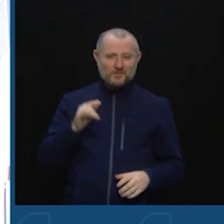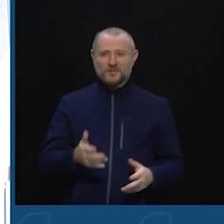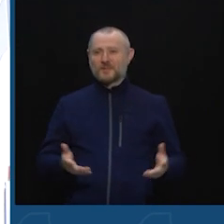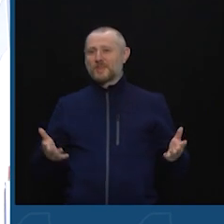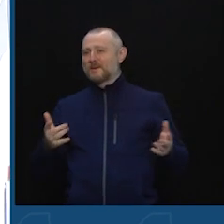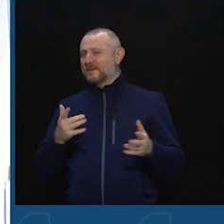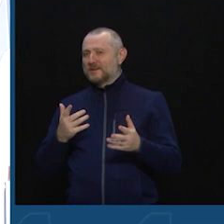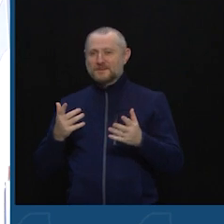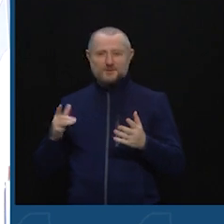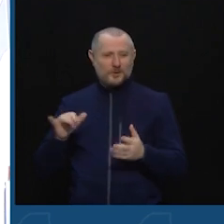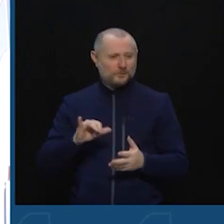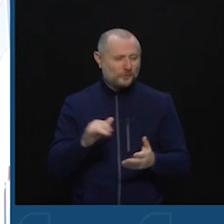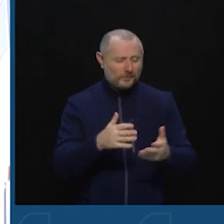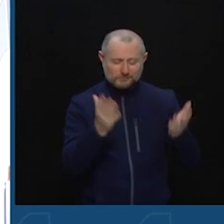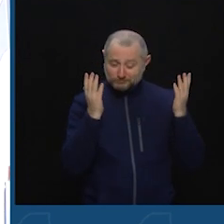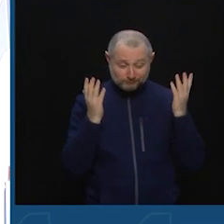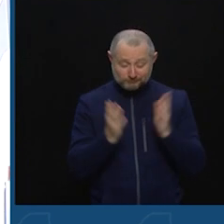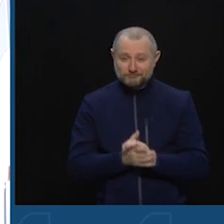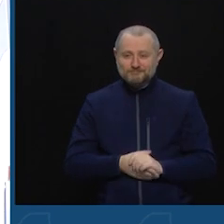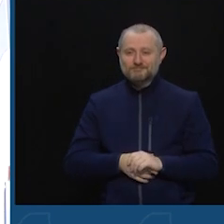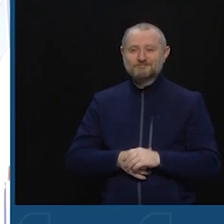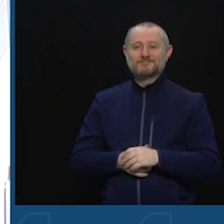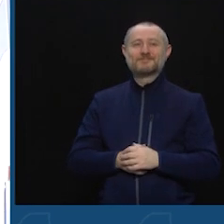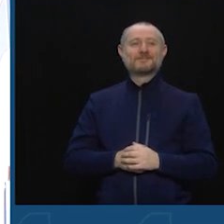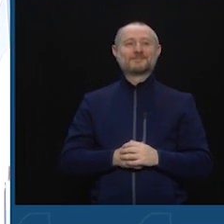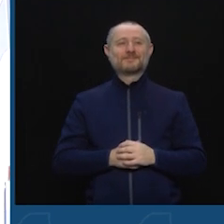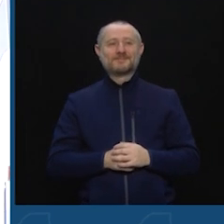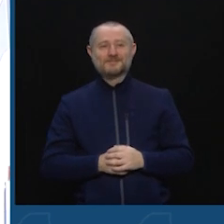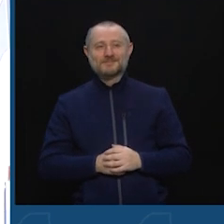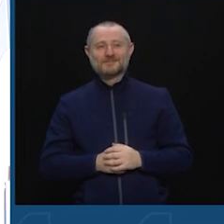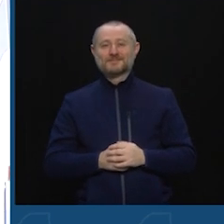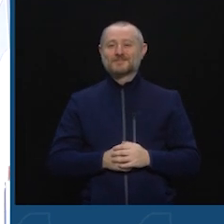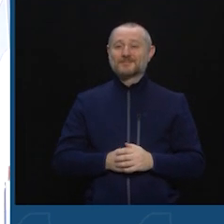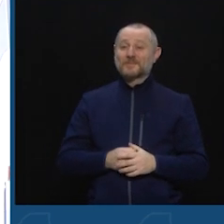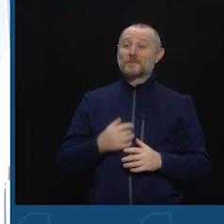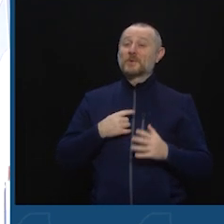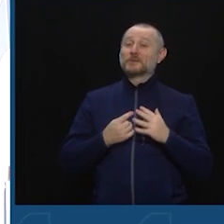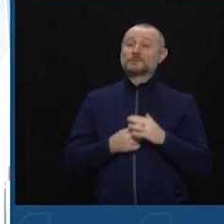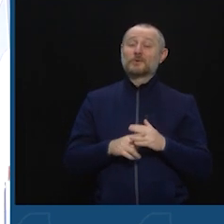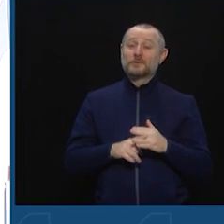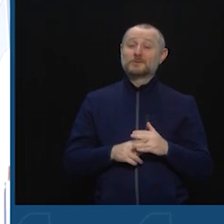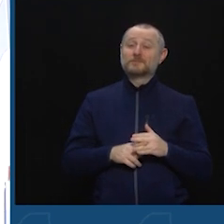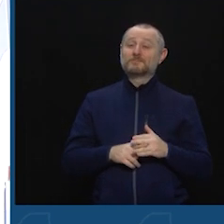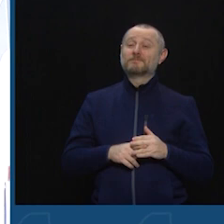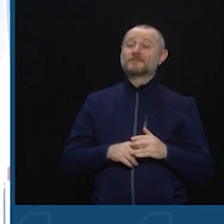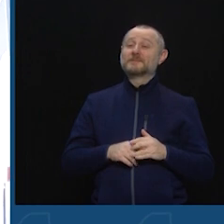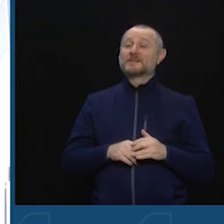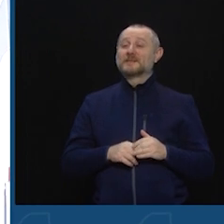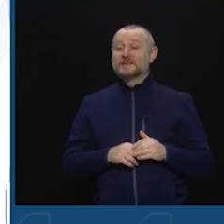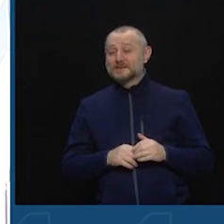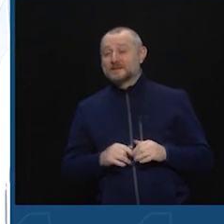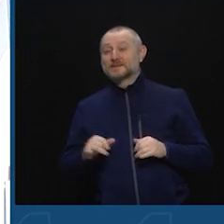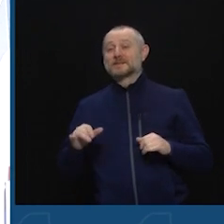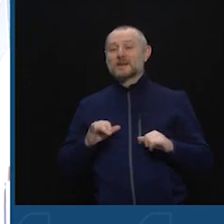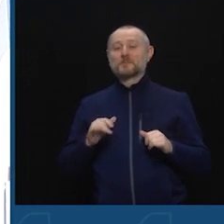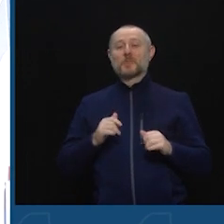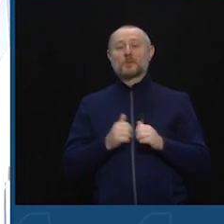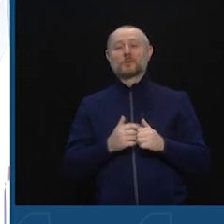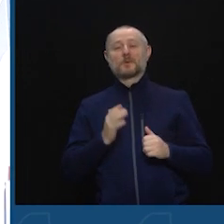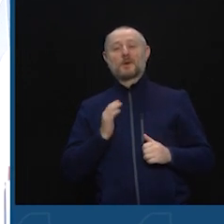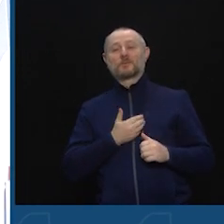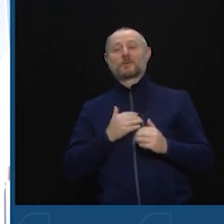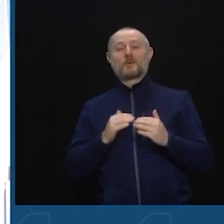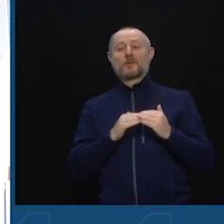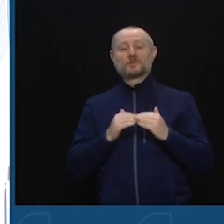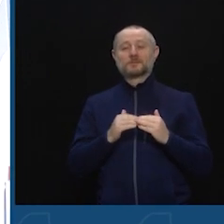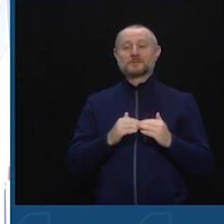Let me start by joining with my colleagues and, of course, the City of New York and our nation in